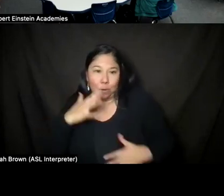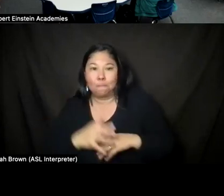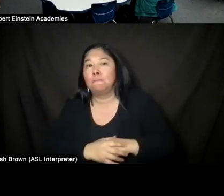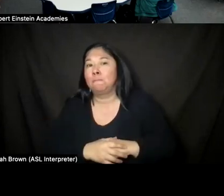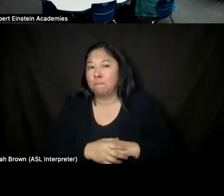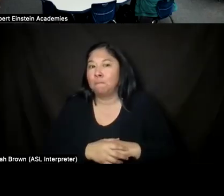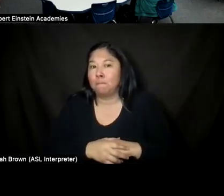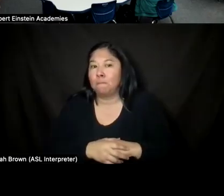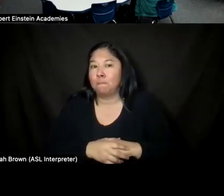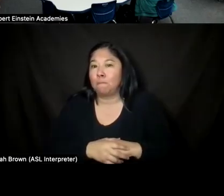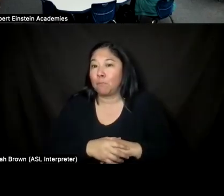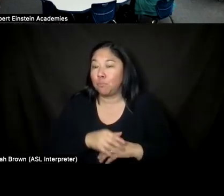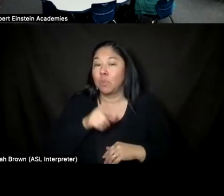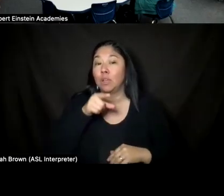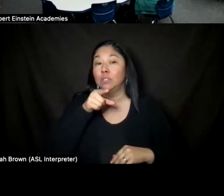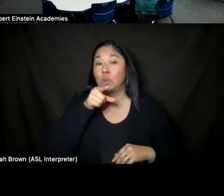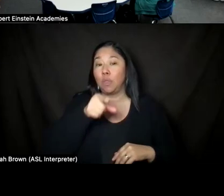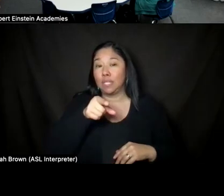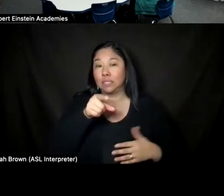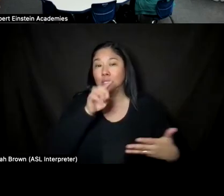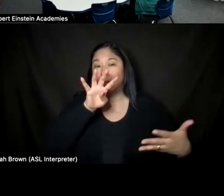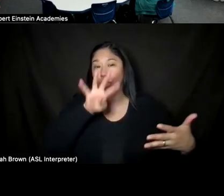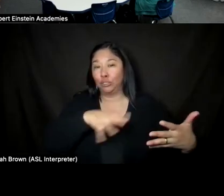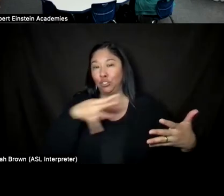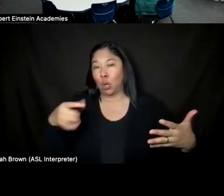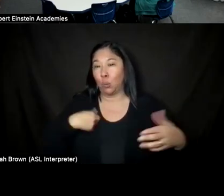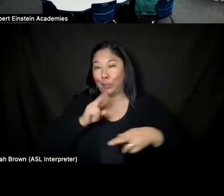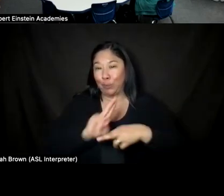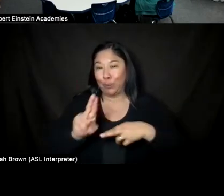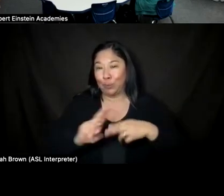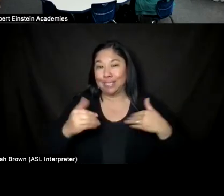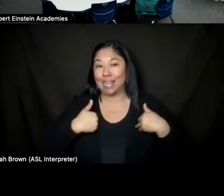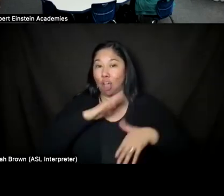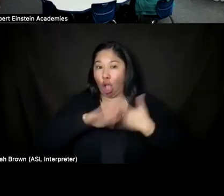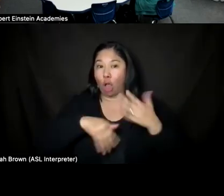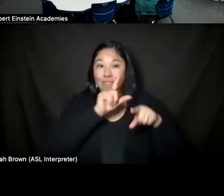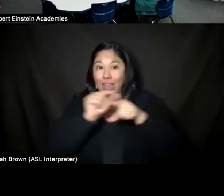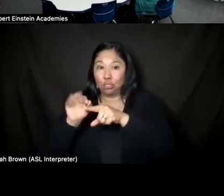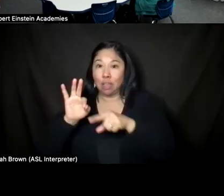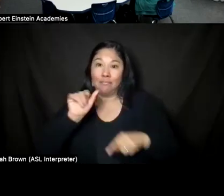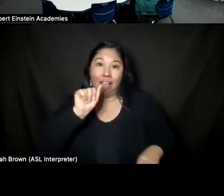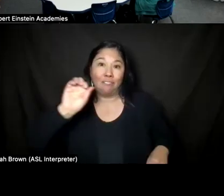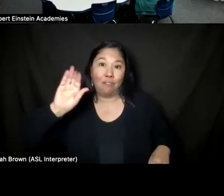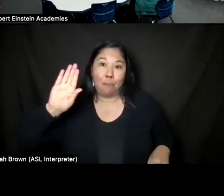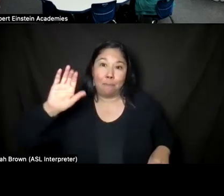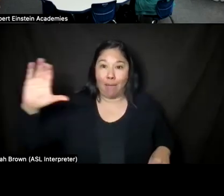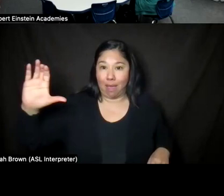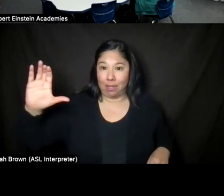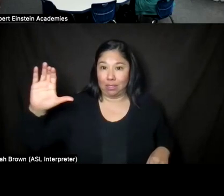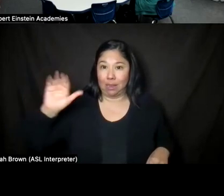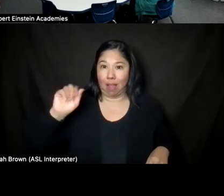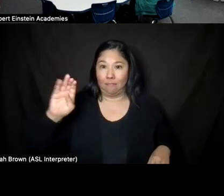the sound. So this is a chart that we use. This has all of the letters of the alphabet. The letters that have